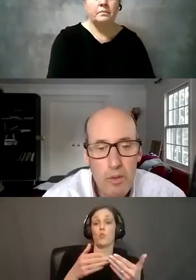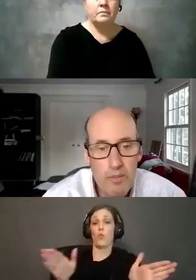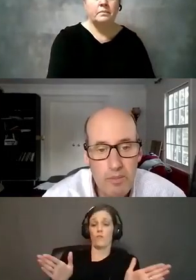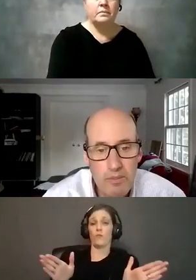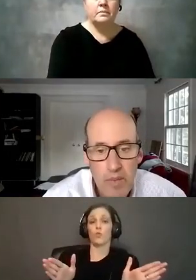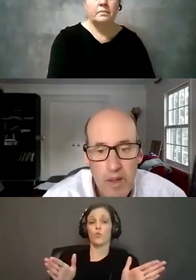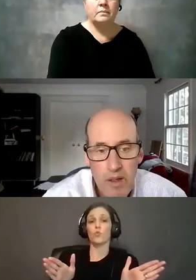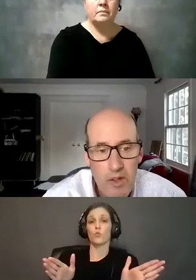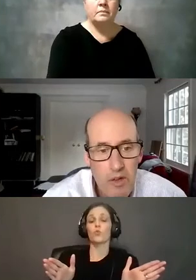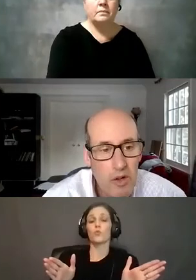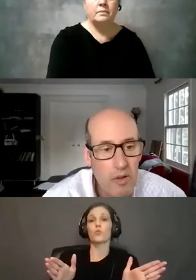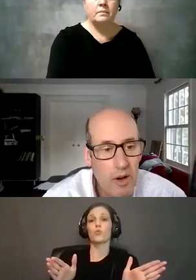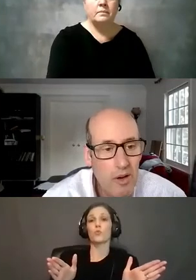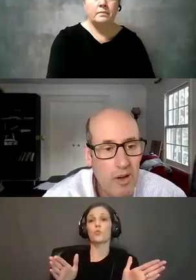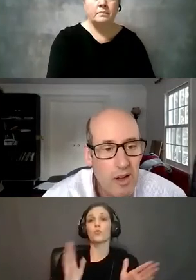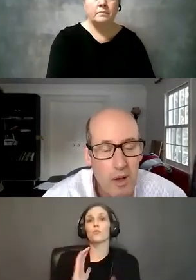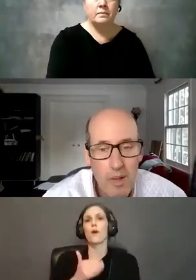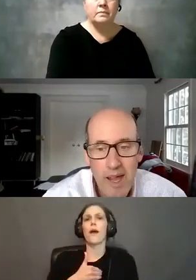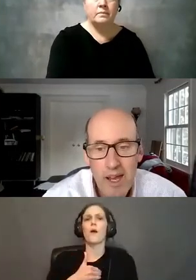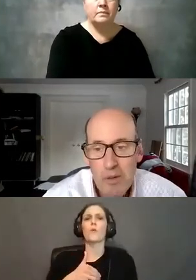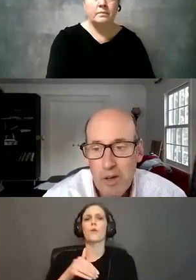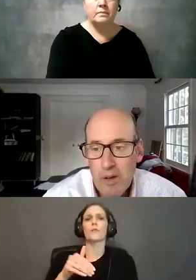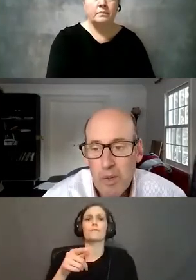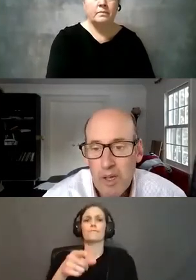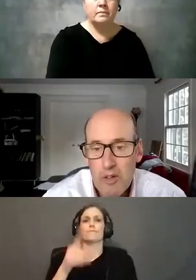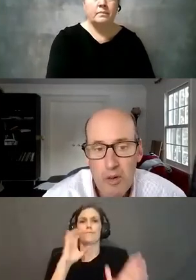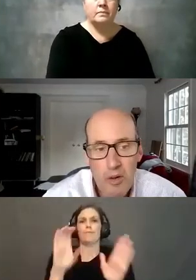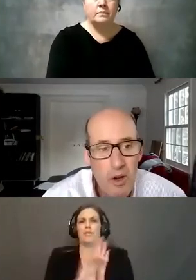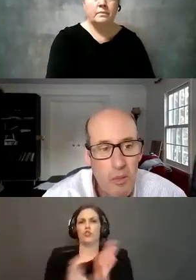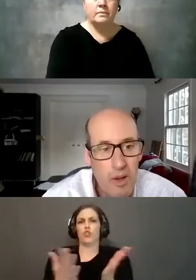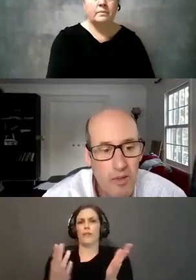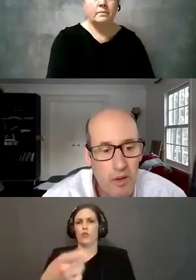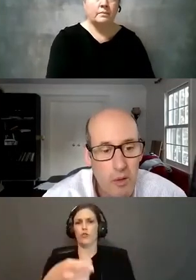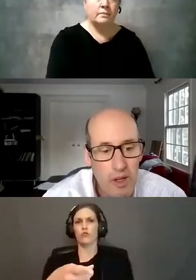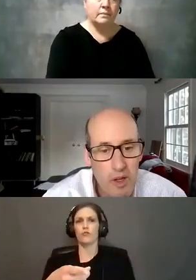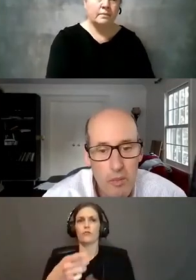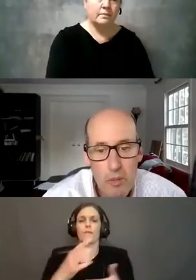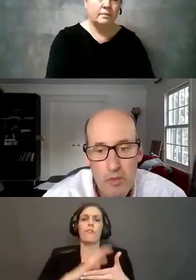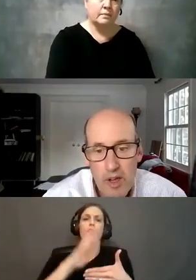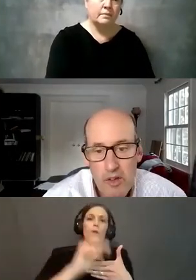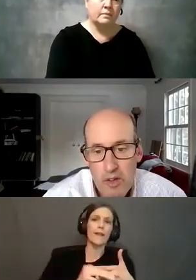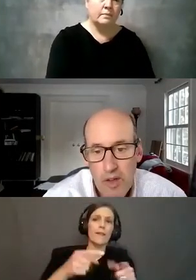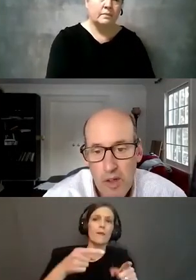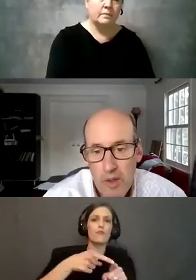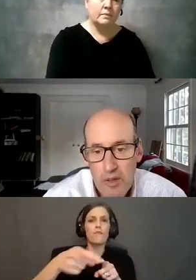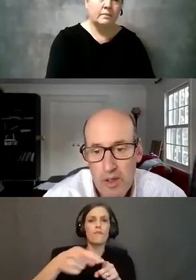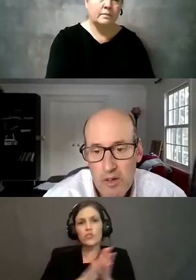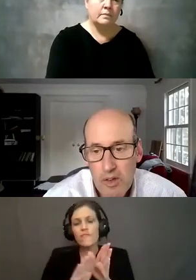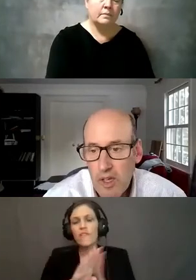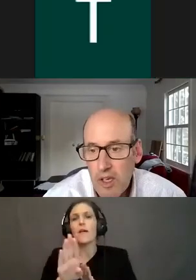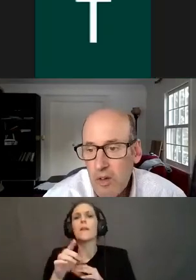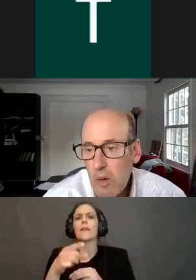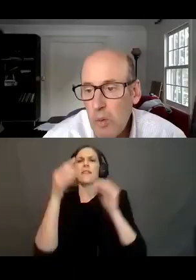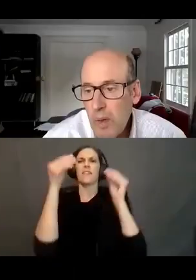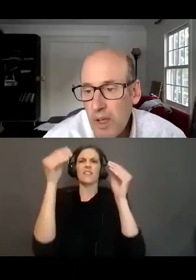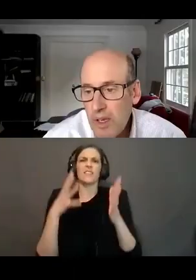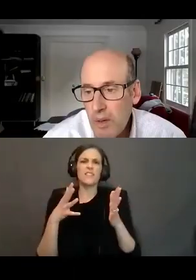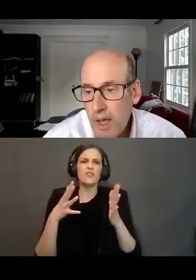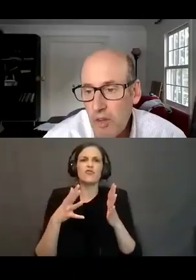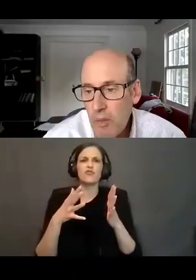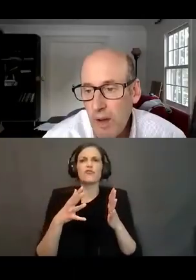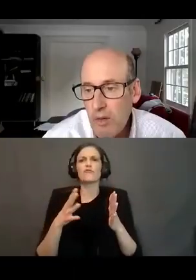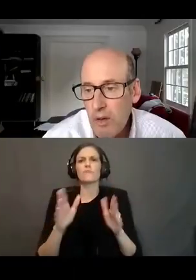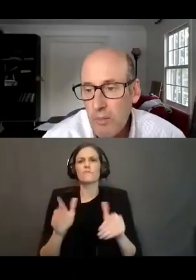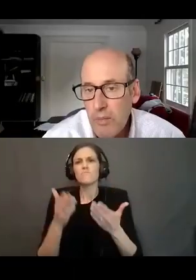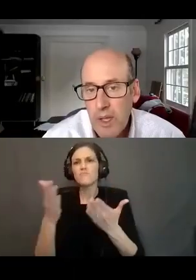overview, so sort of our anchoring picture, we had the curriculum and professional development, and here's the teacher implementing, and we